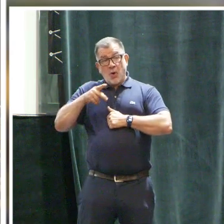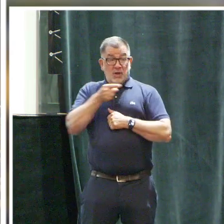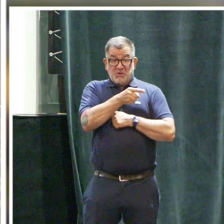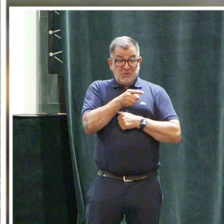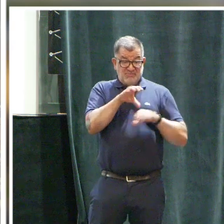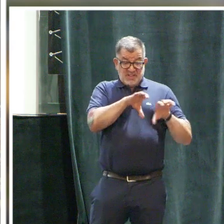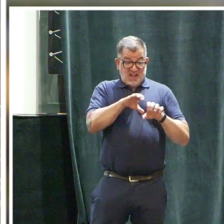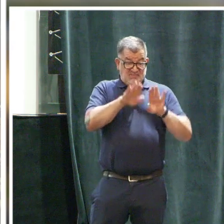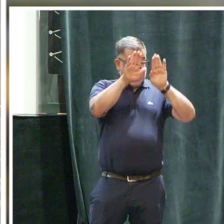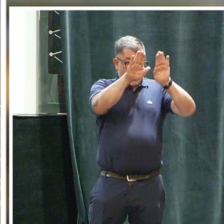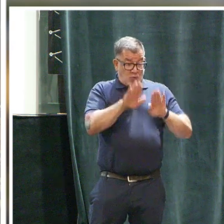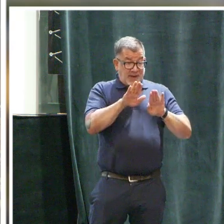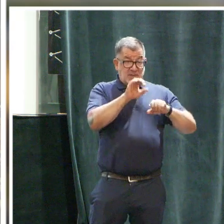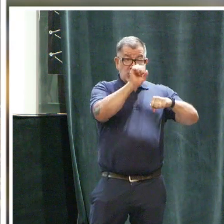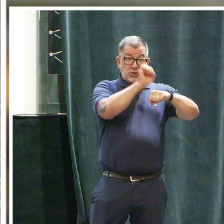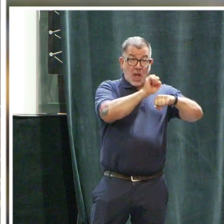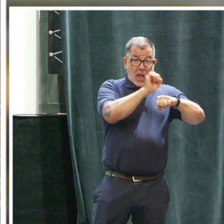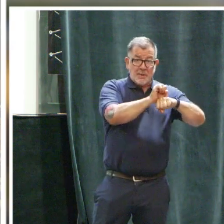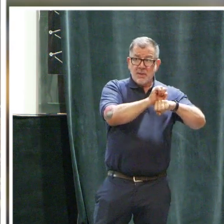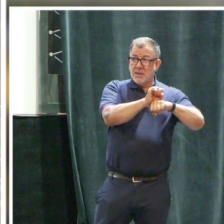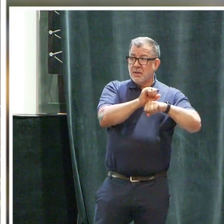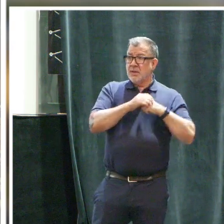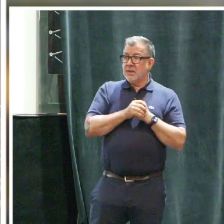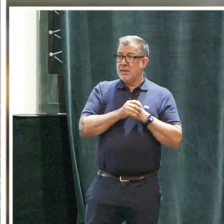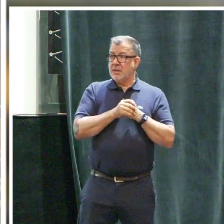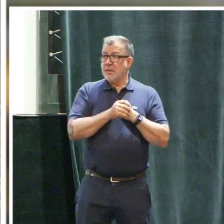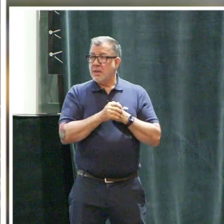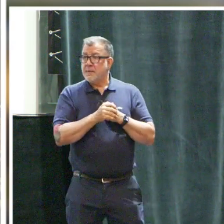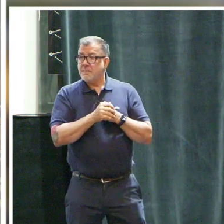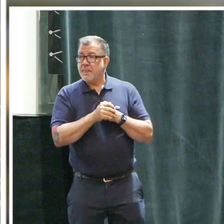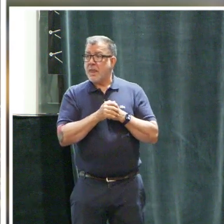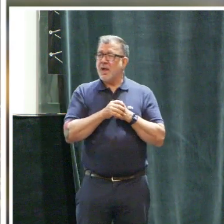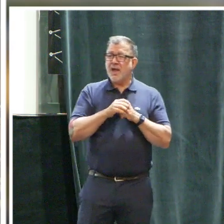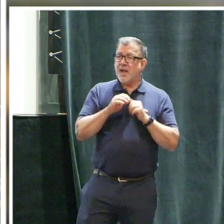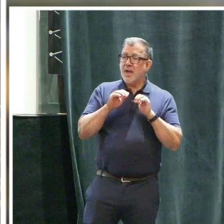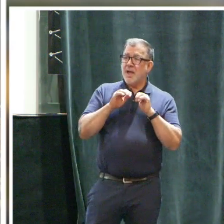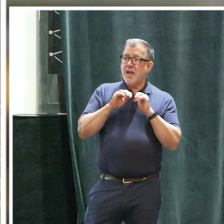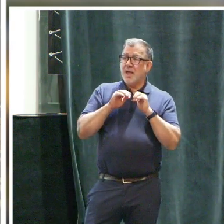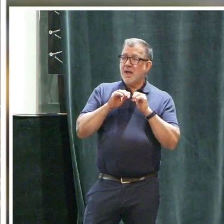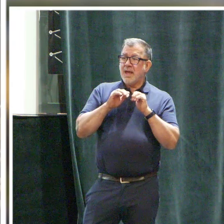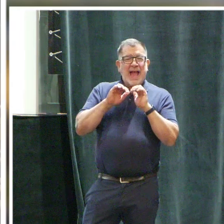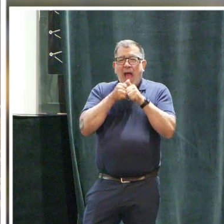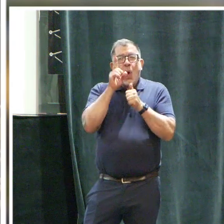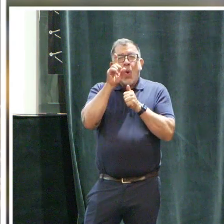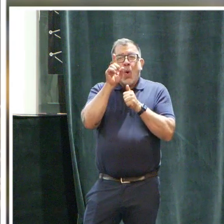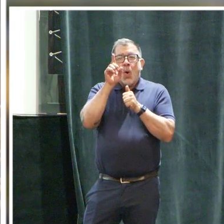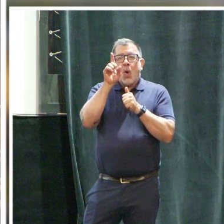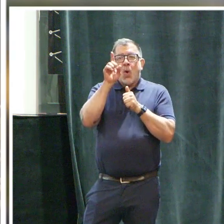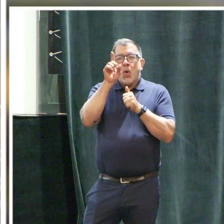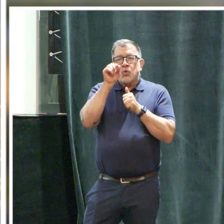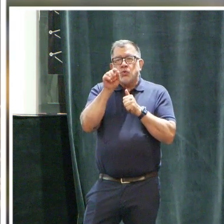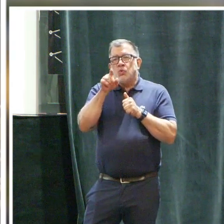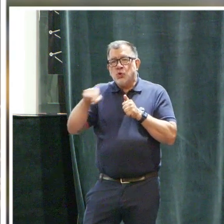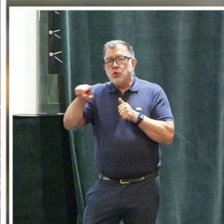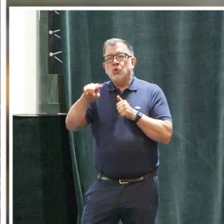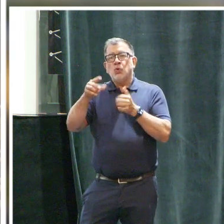wall system, not completely dissimilar to what the Army Corps has provided, right? How would you like to see us go forward on the